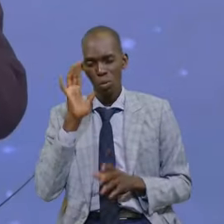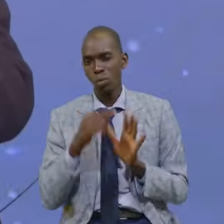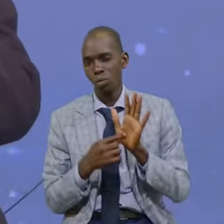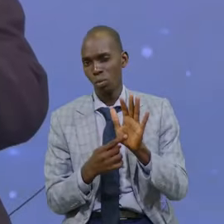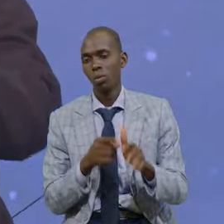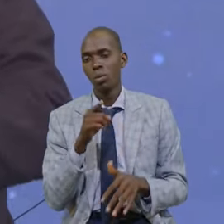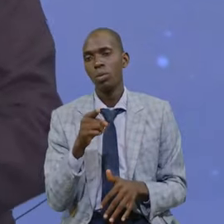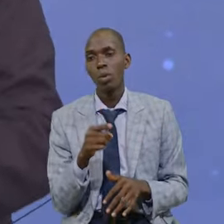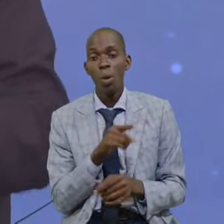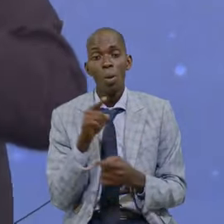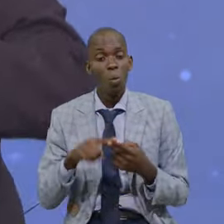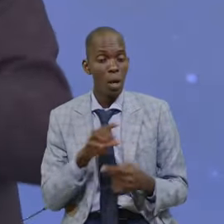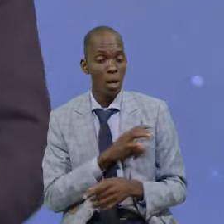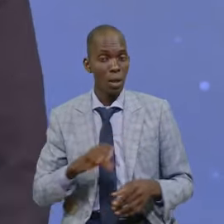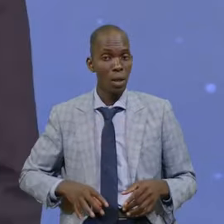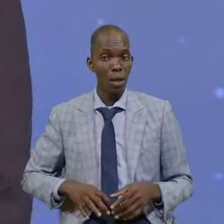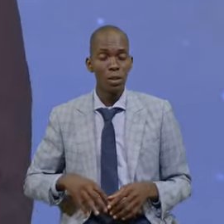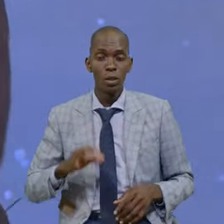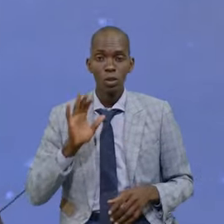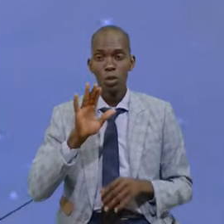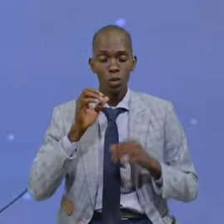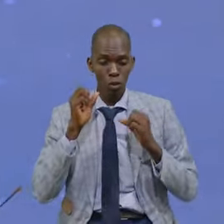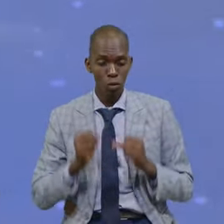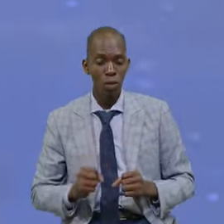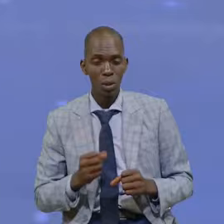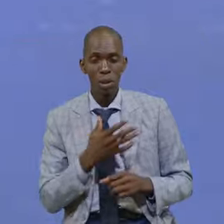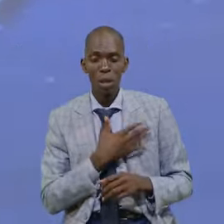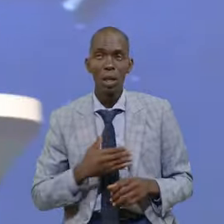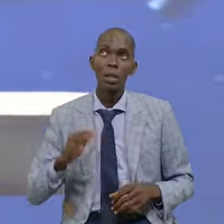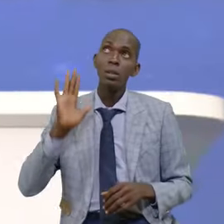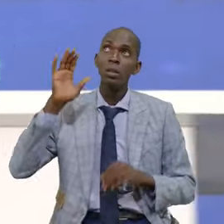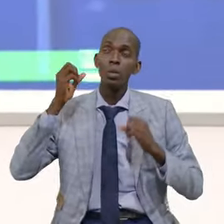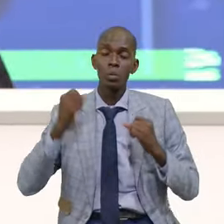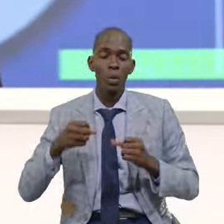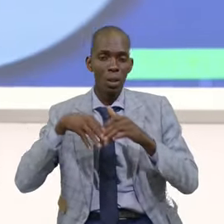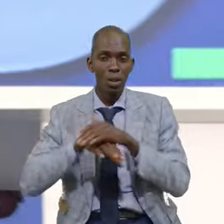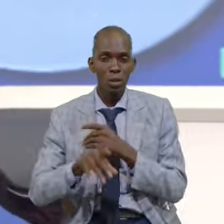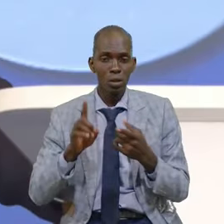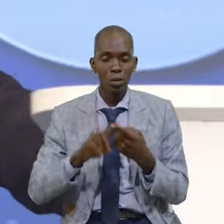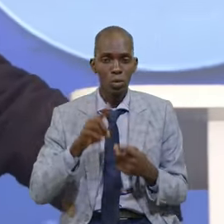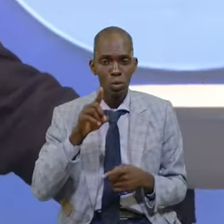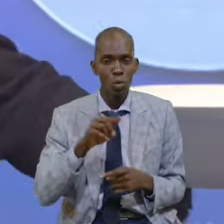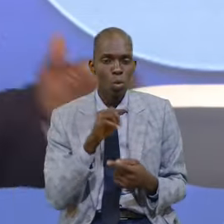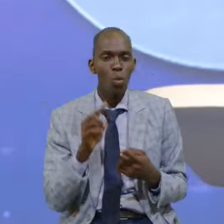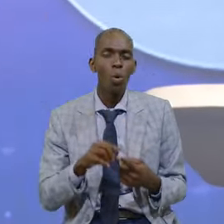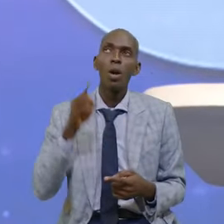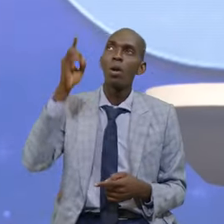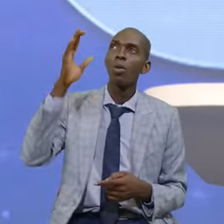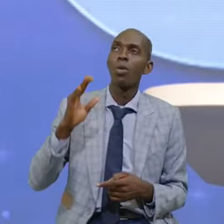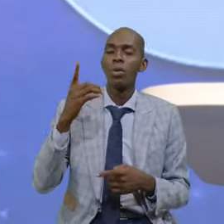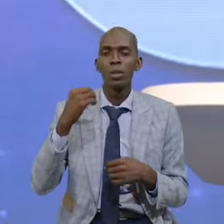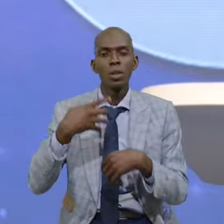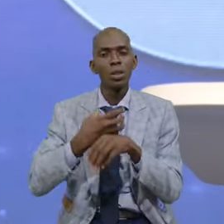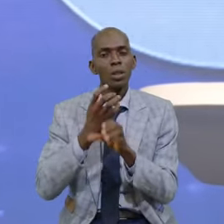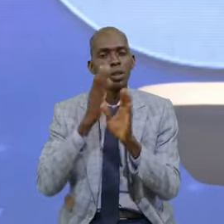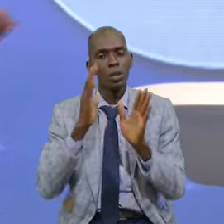the strength and the power of God, enters you, when God, the creator of the heavens and the